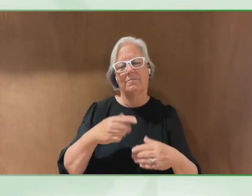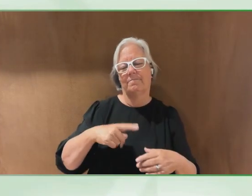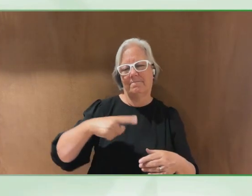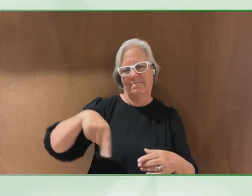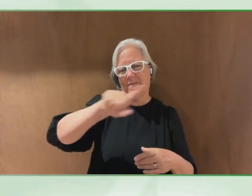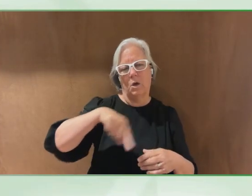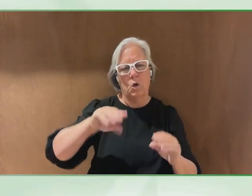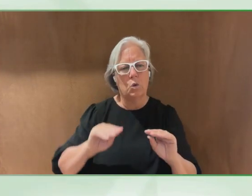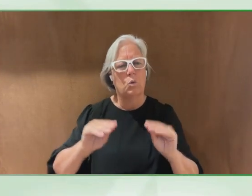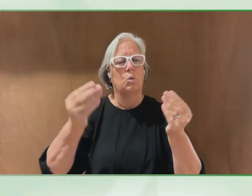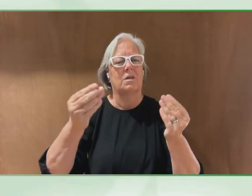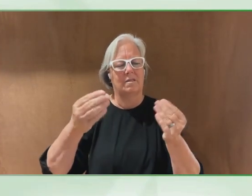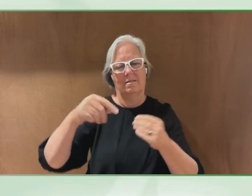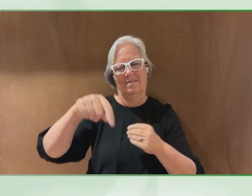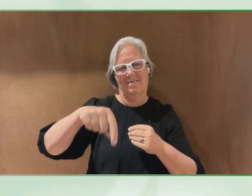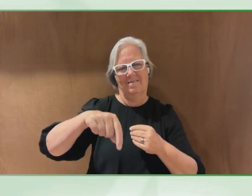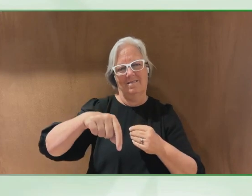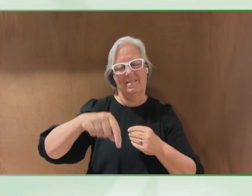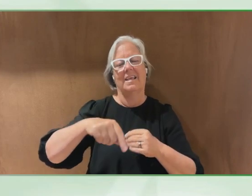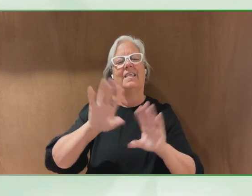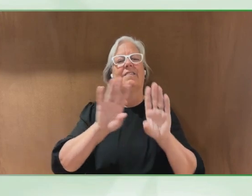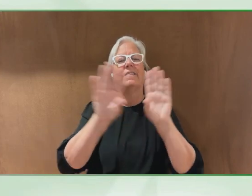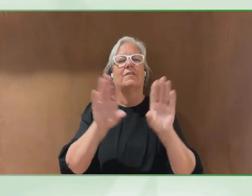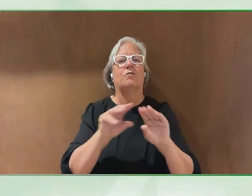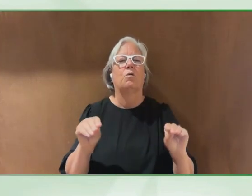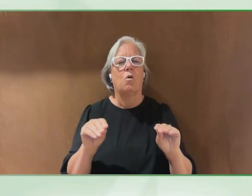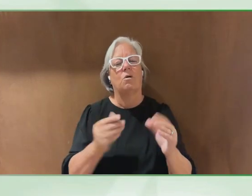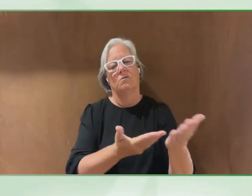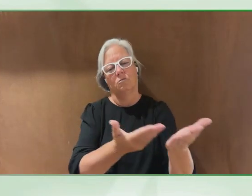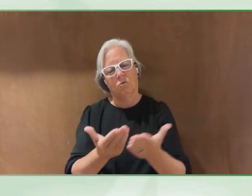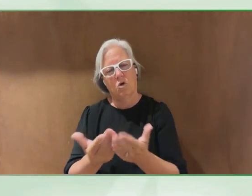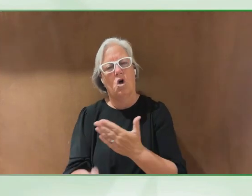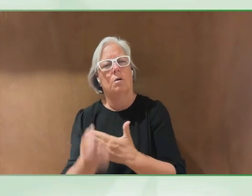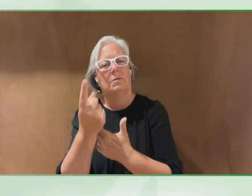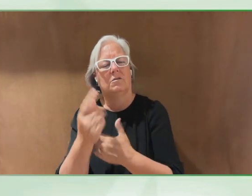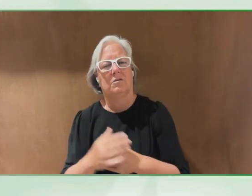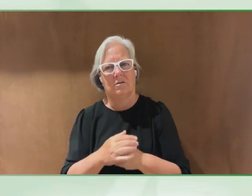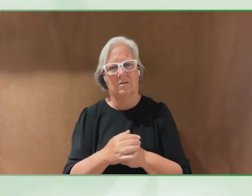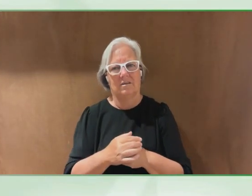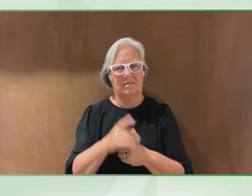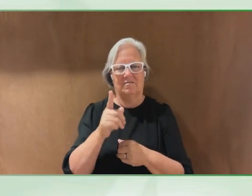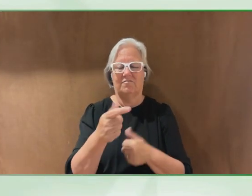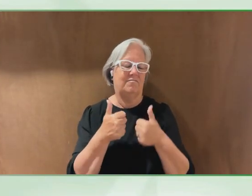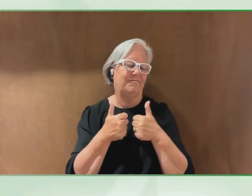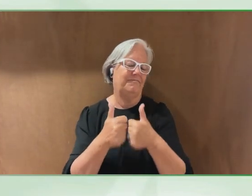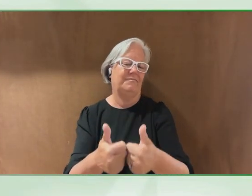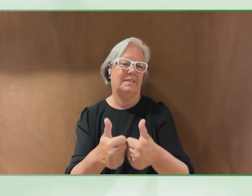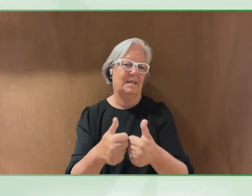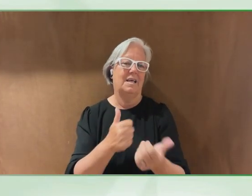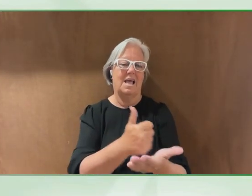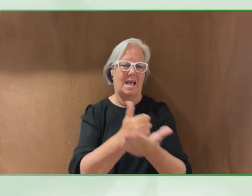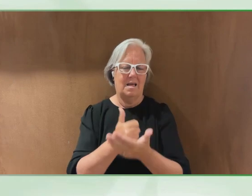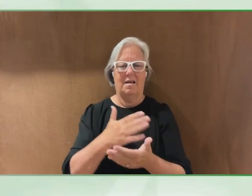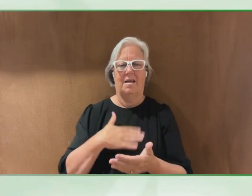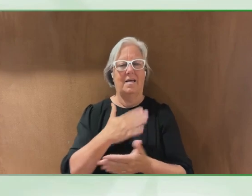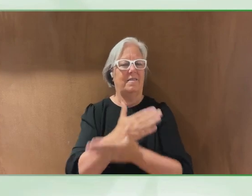platform of the Zero Project. The platform is of a great significance to us disabled youth. I